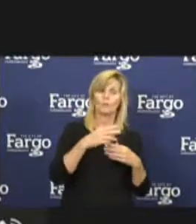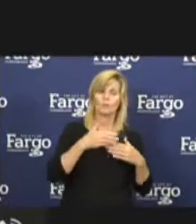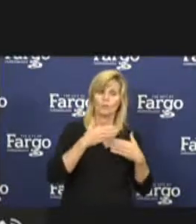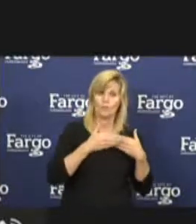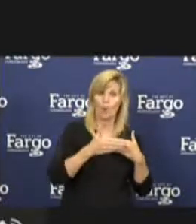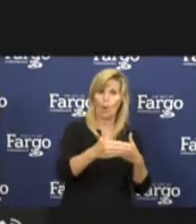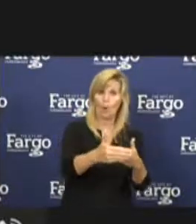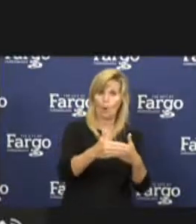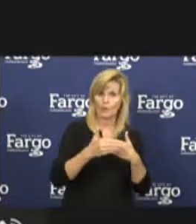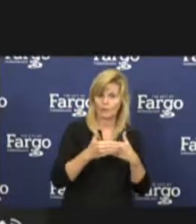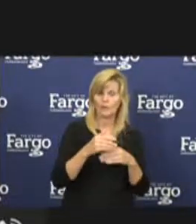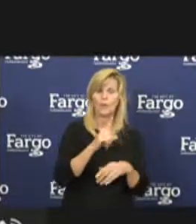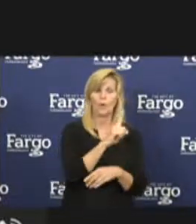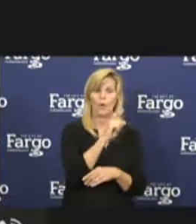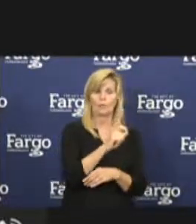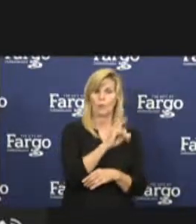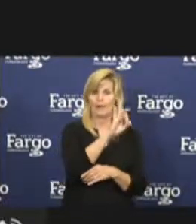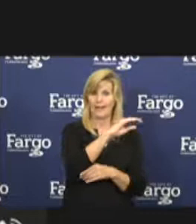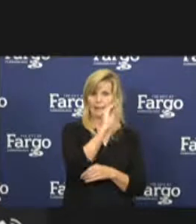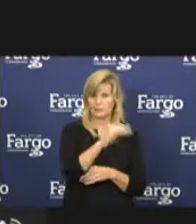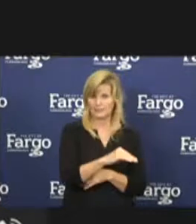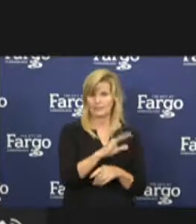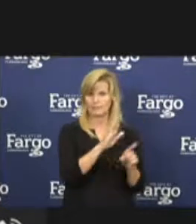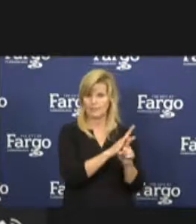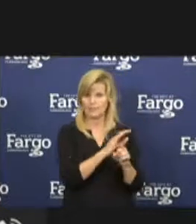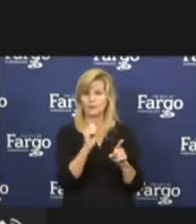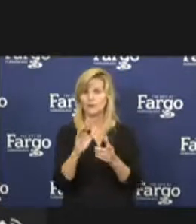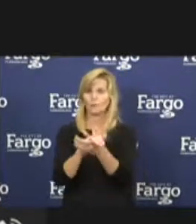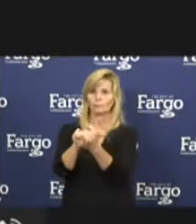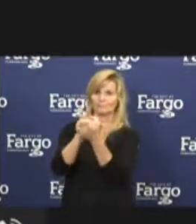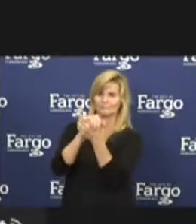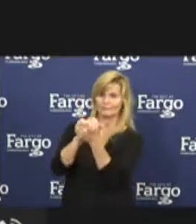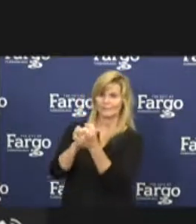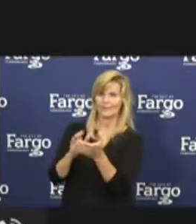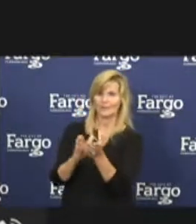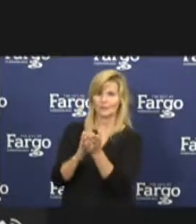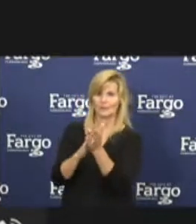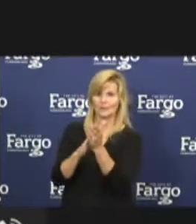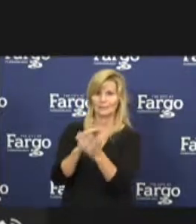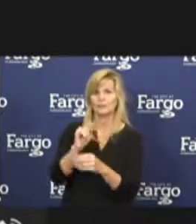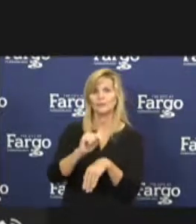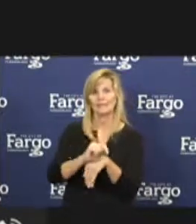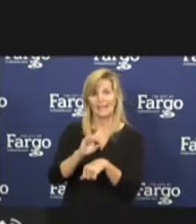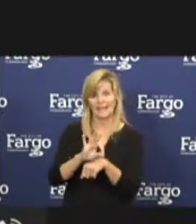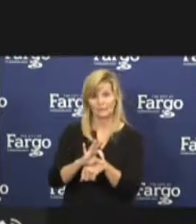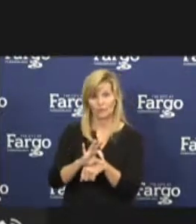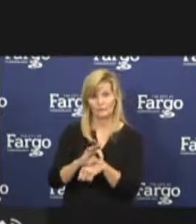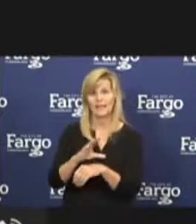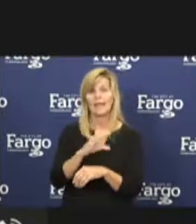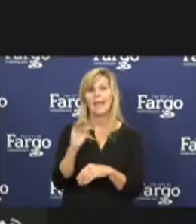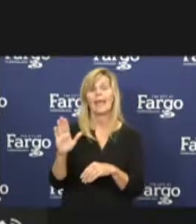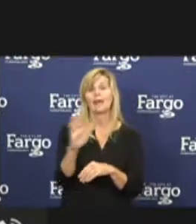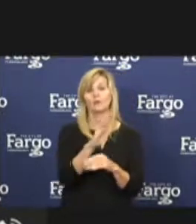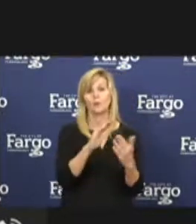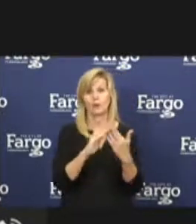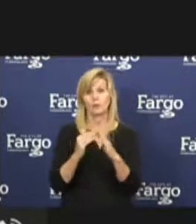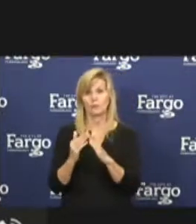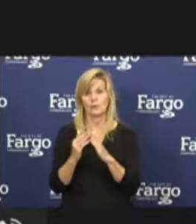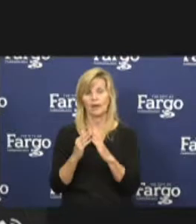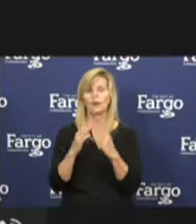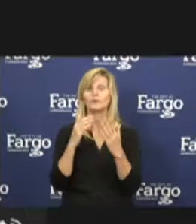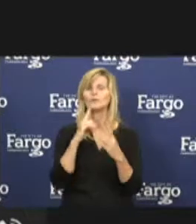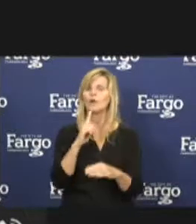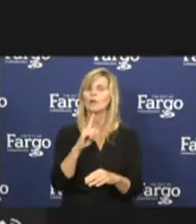of 1.8%. So big congratulations to the task force and the community on your